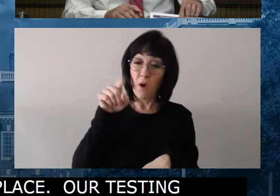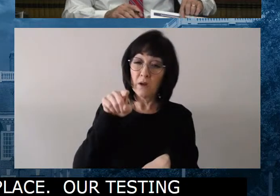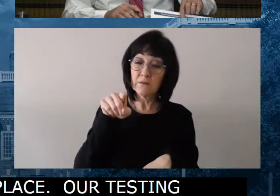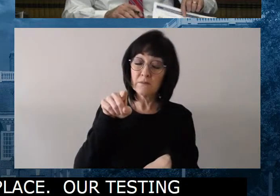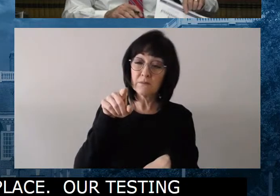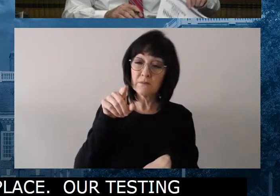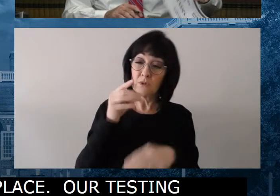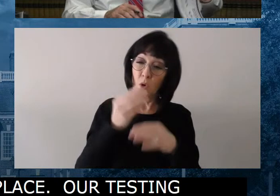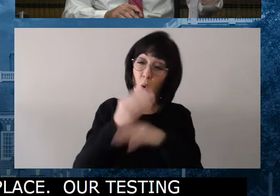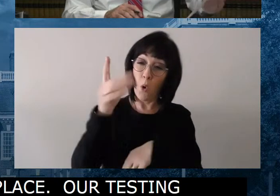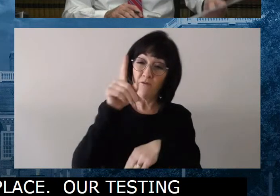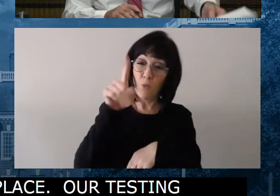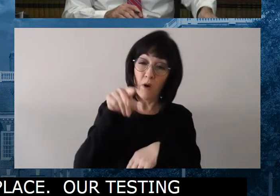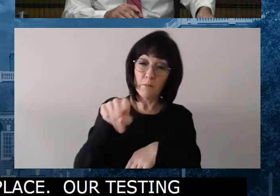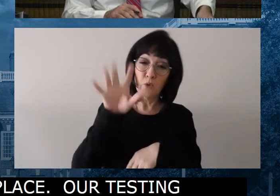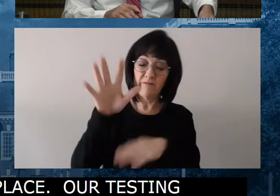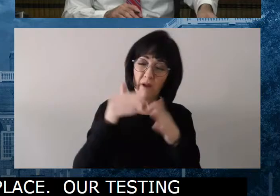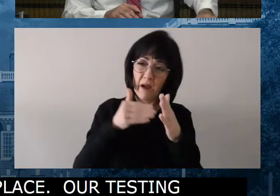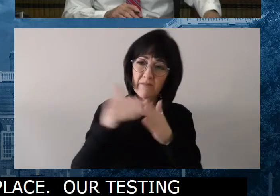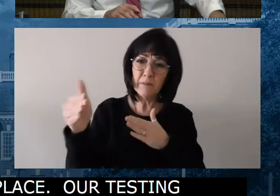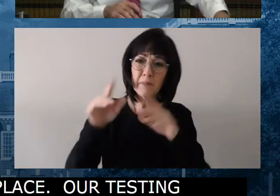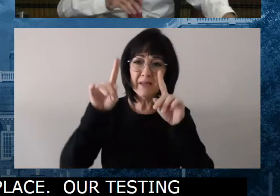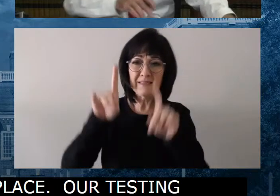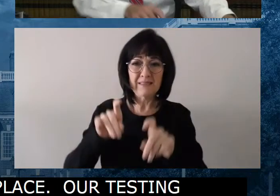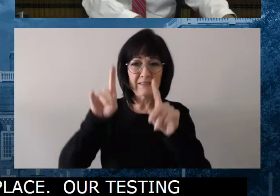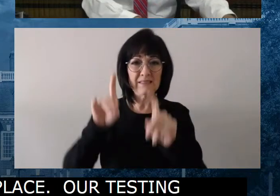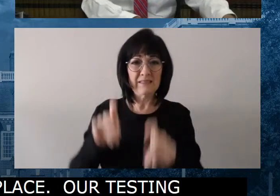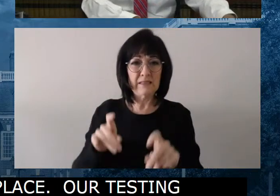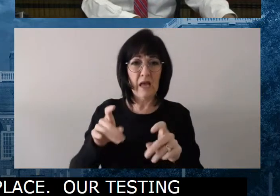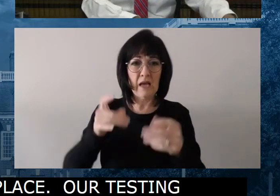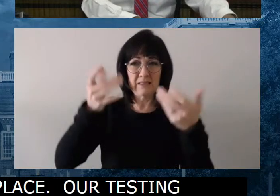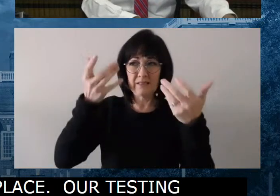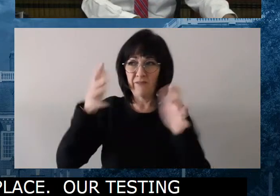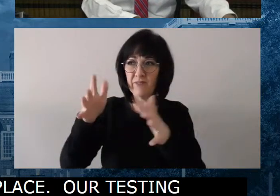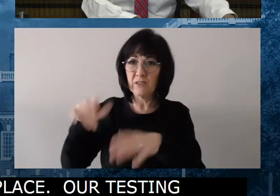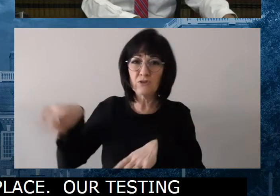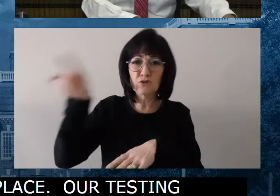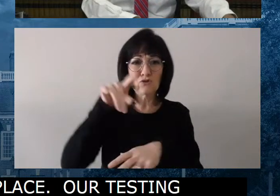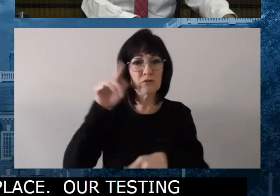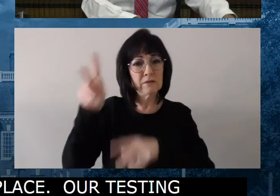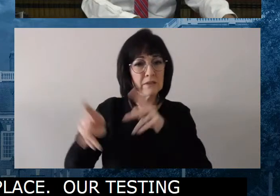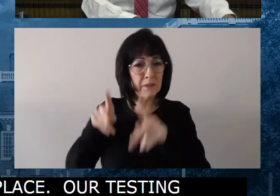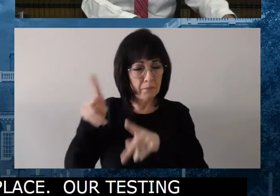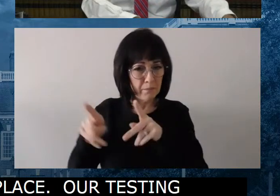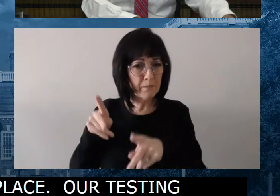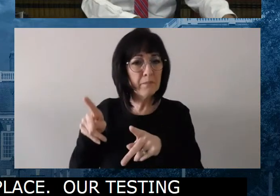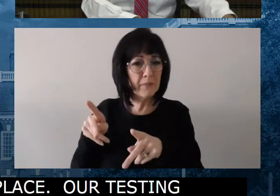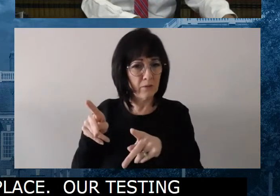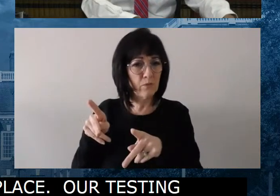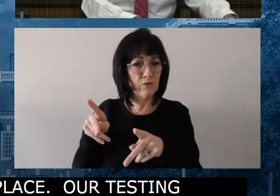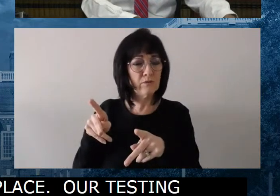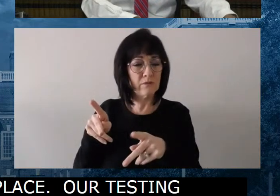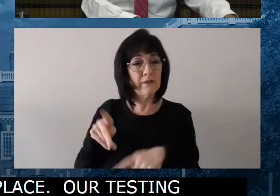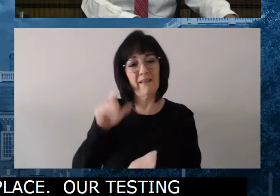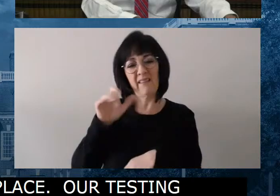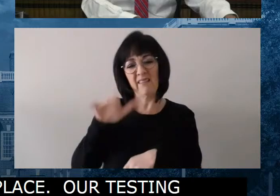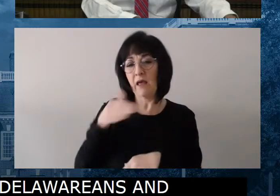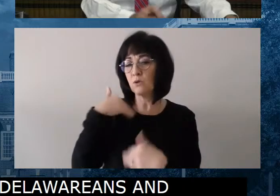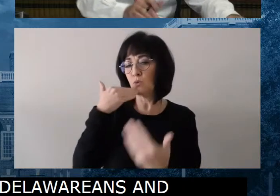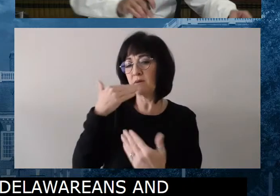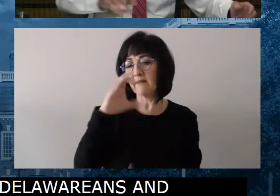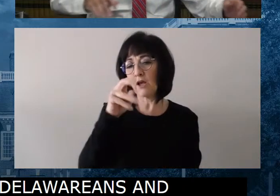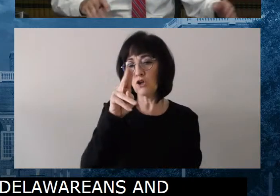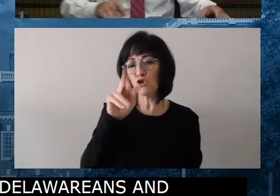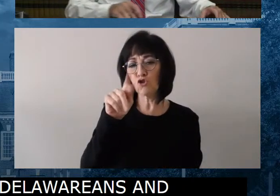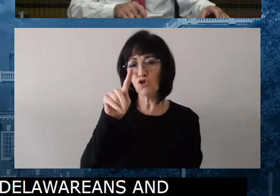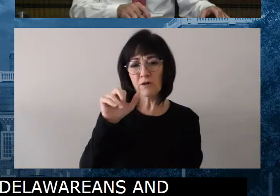tests. Our hats go off to AJ and his team and our partners with Curative and Vault, Newcastle County, and others that